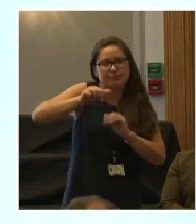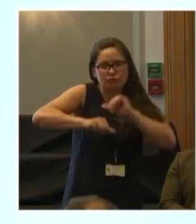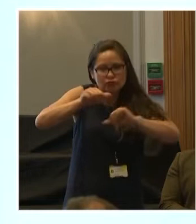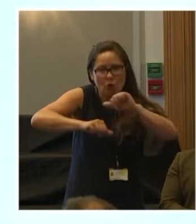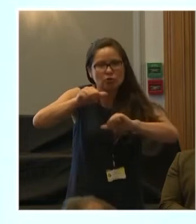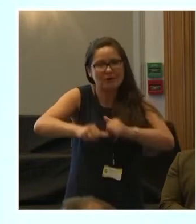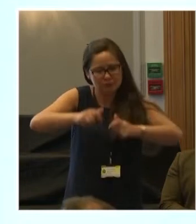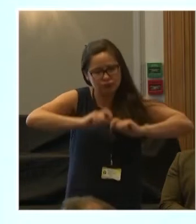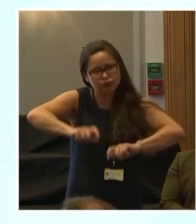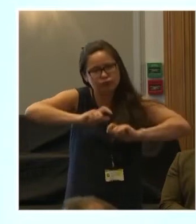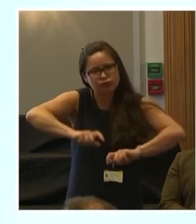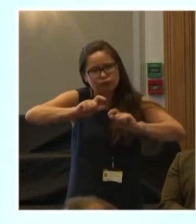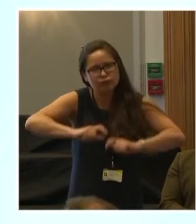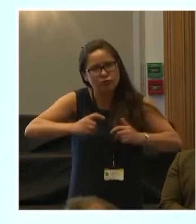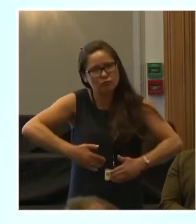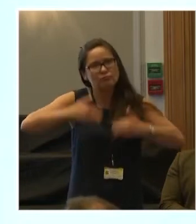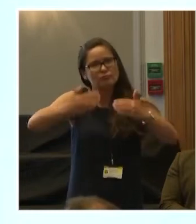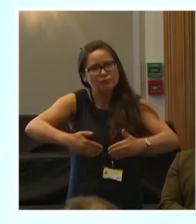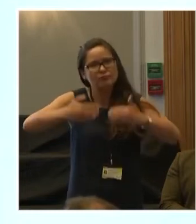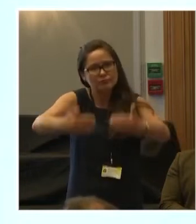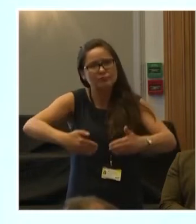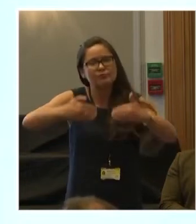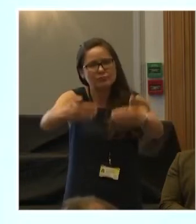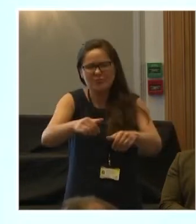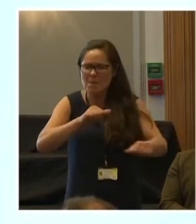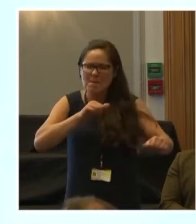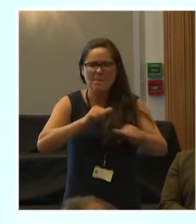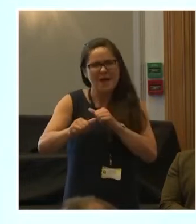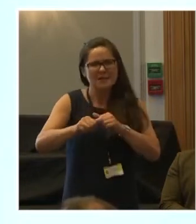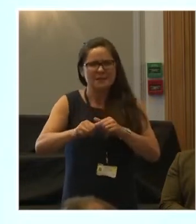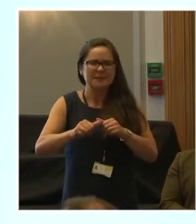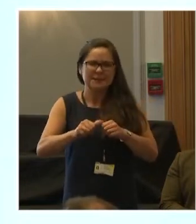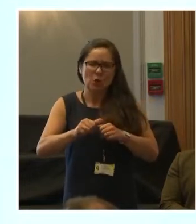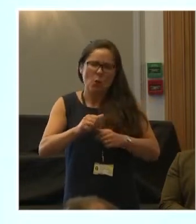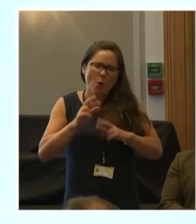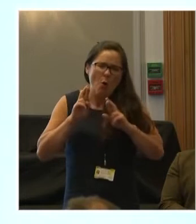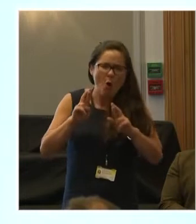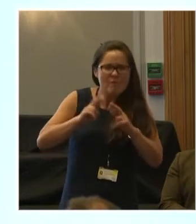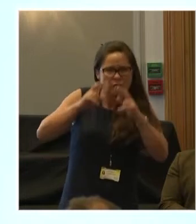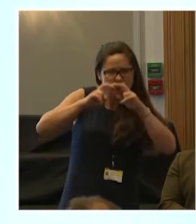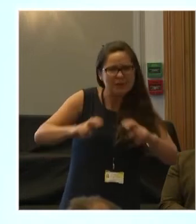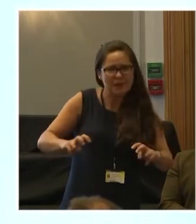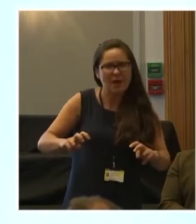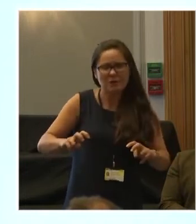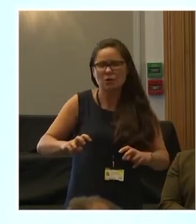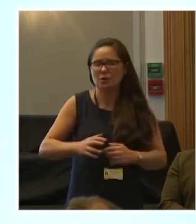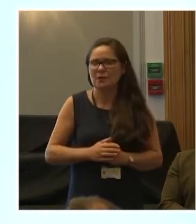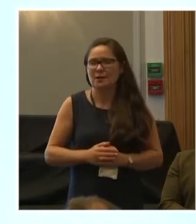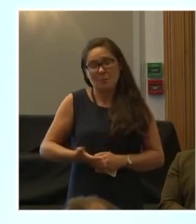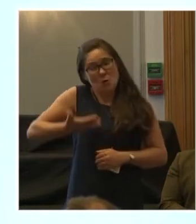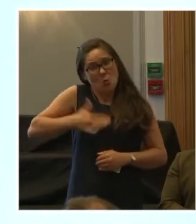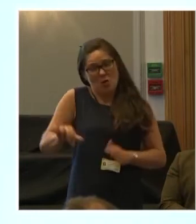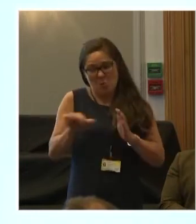momentum and driving forward the best and the most promising research. We want to solve the problem of inherited